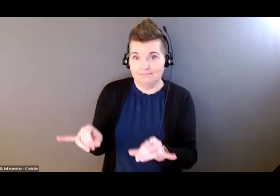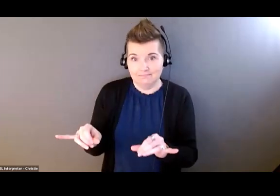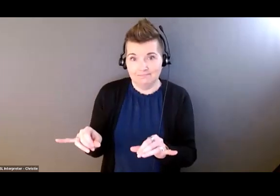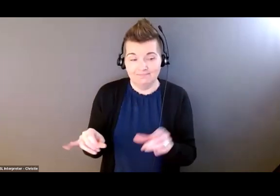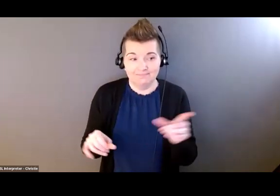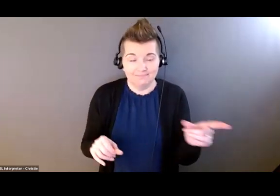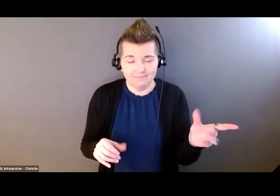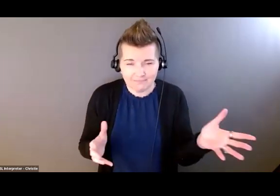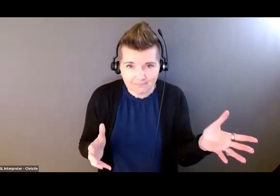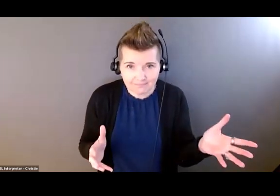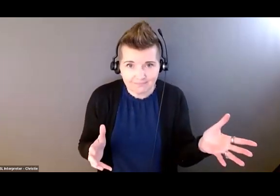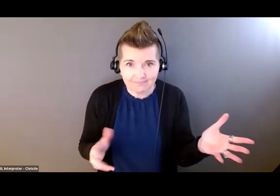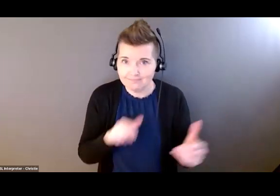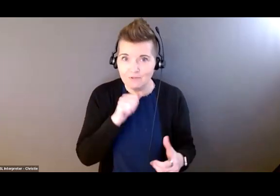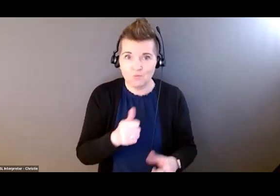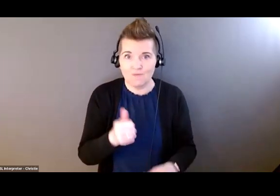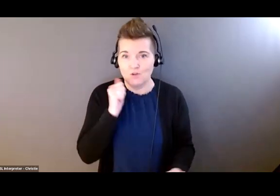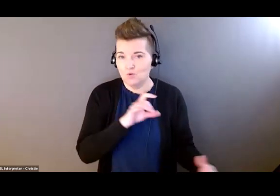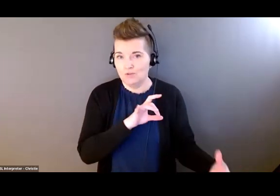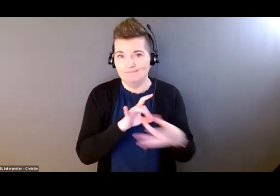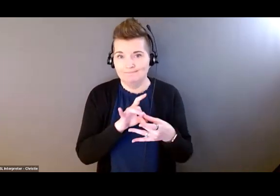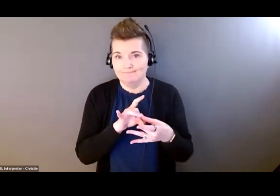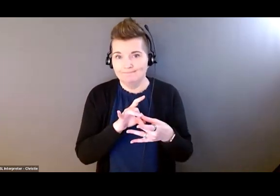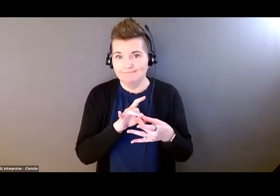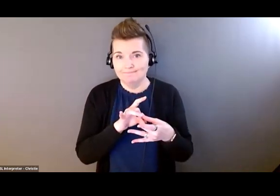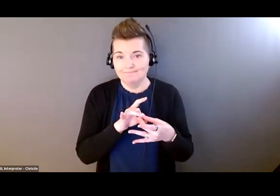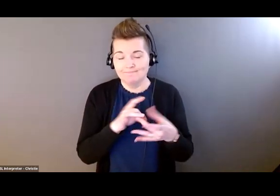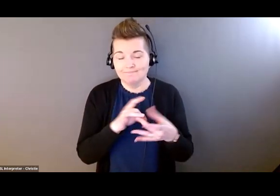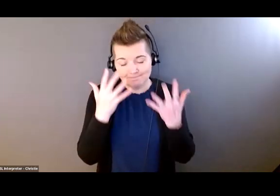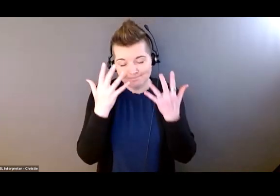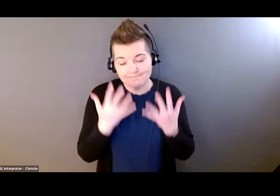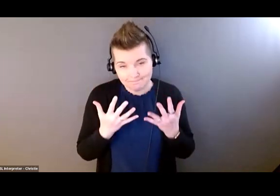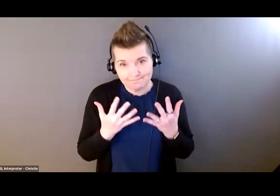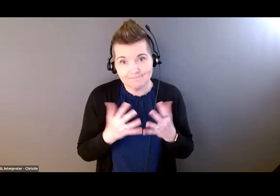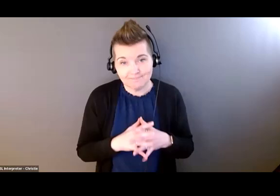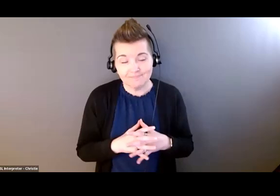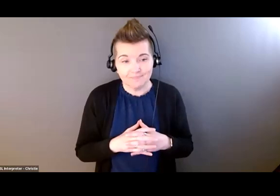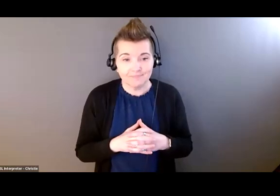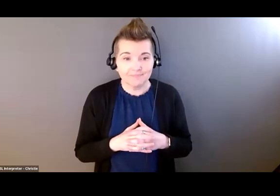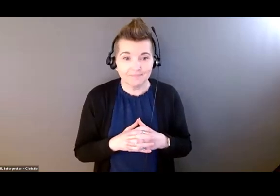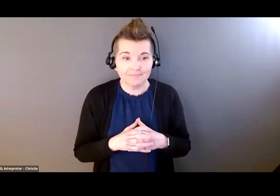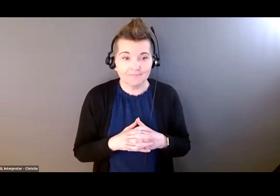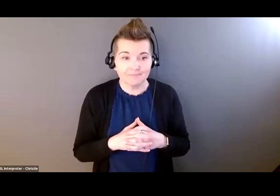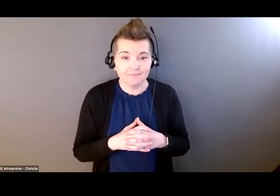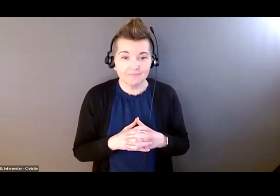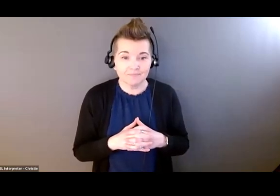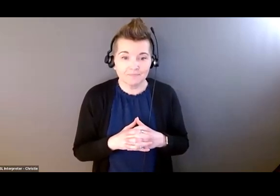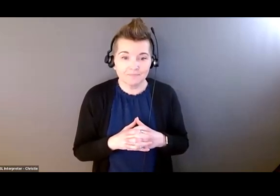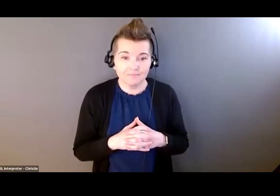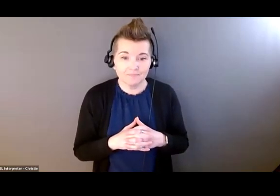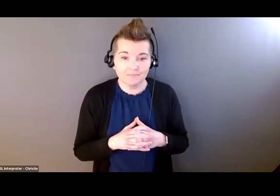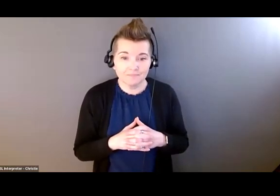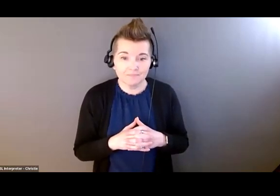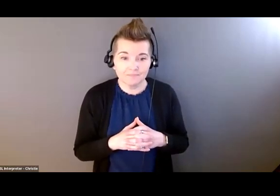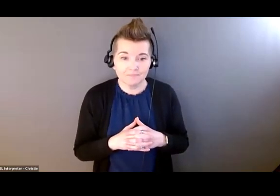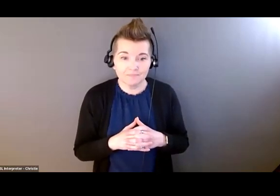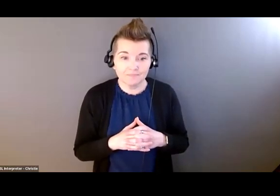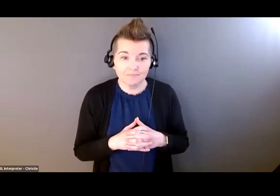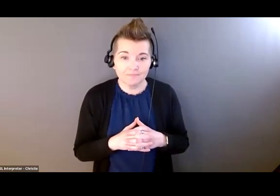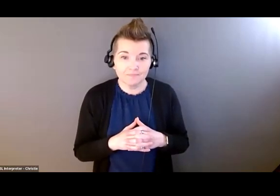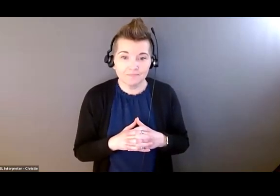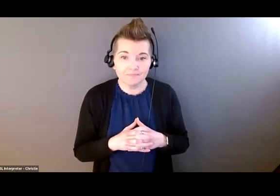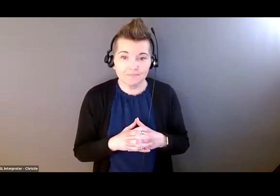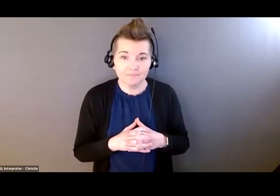are kind of not trust of institutionals, so that is a disservice to them and unfortunate, but it's